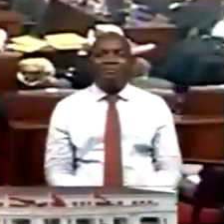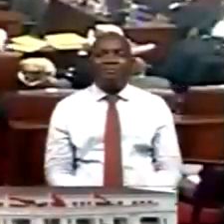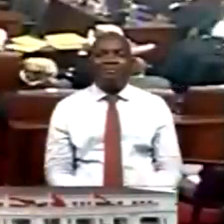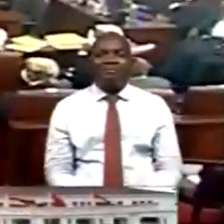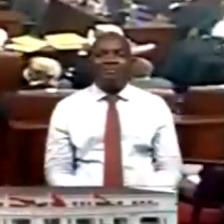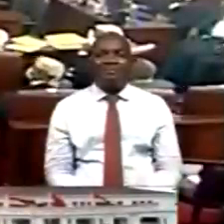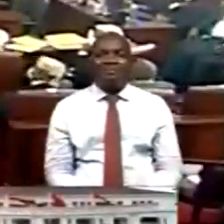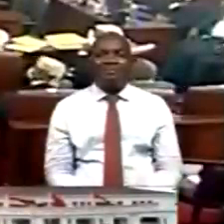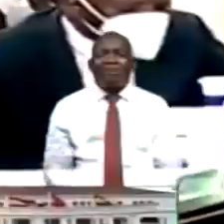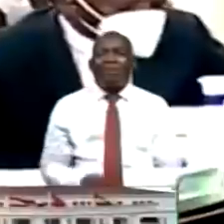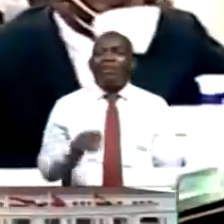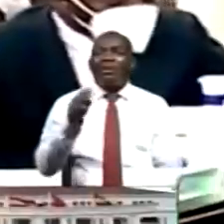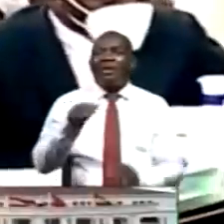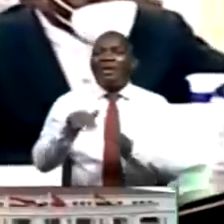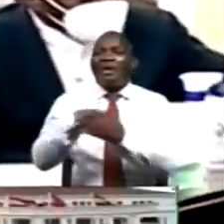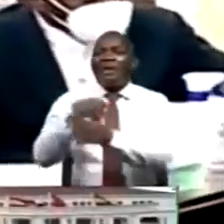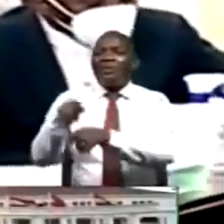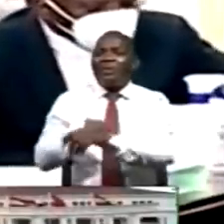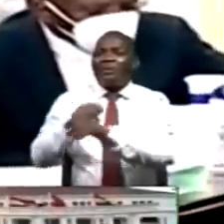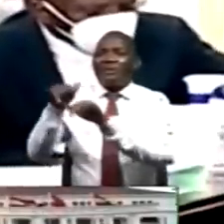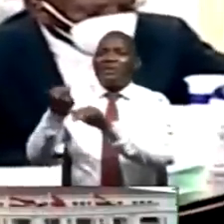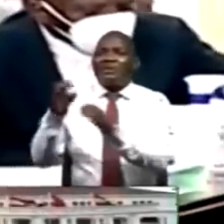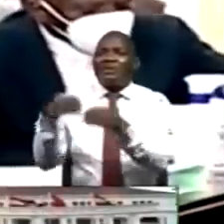Tell us how long you were there for.